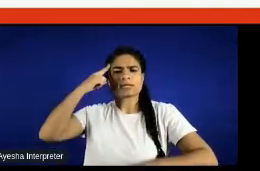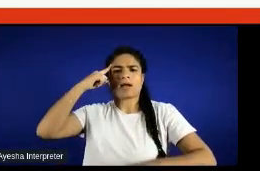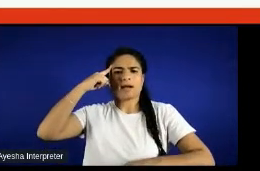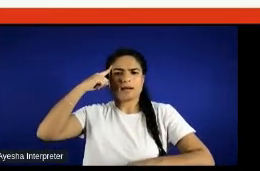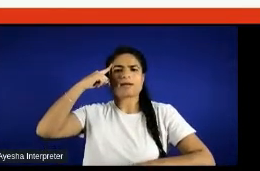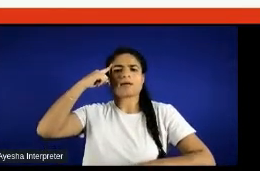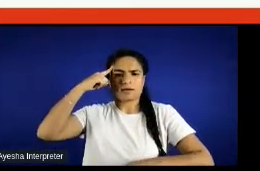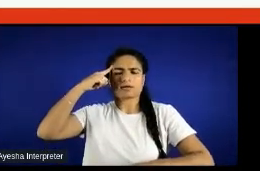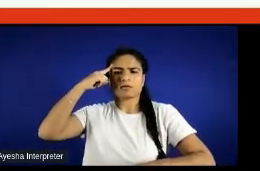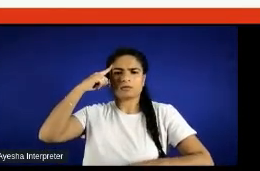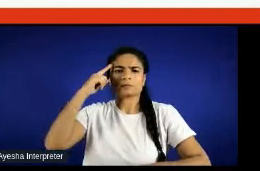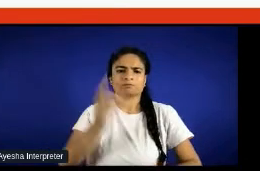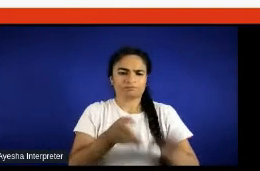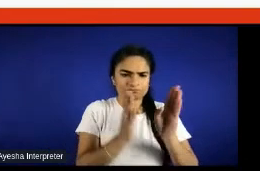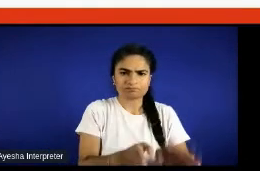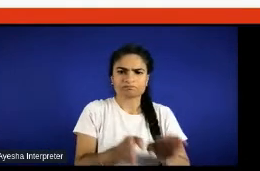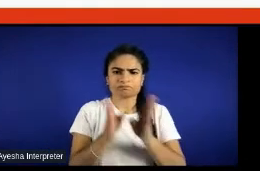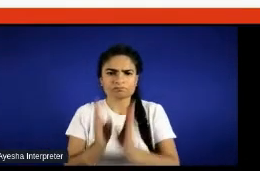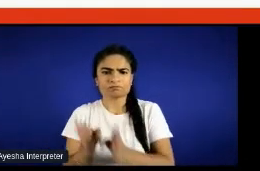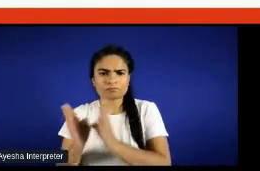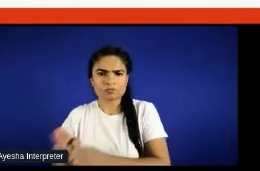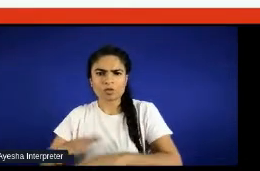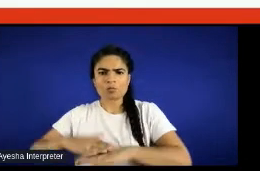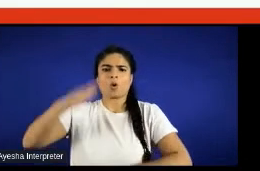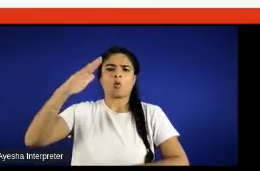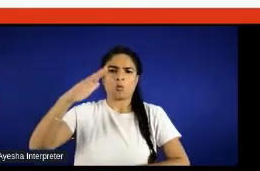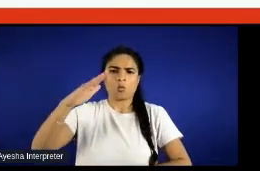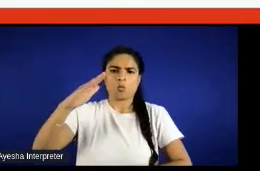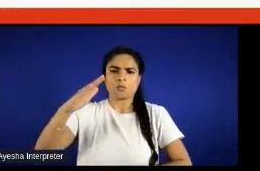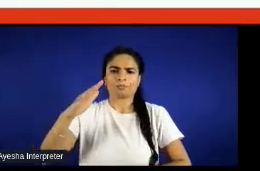we started receiving these types of feedback.